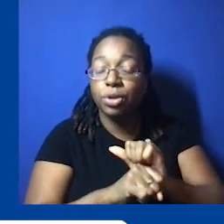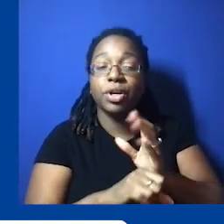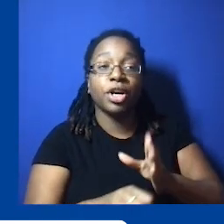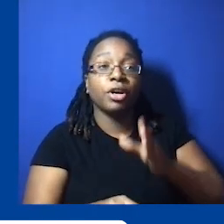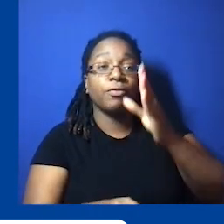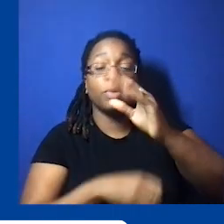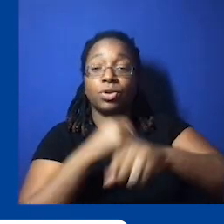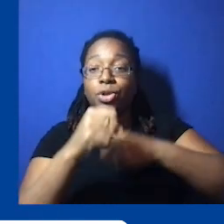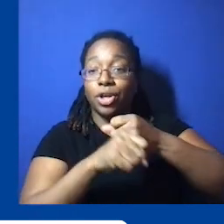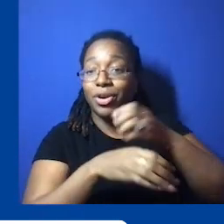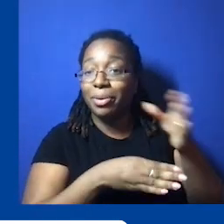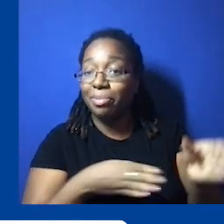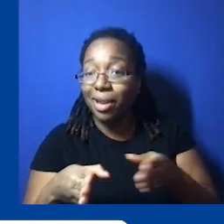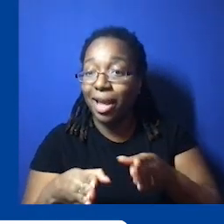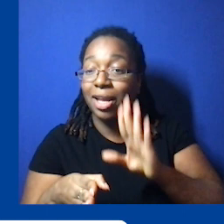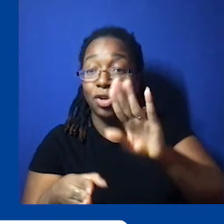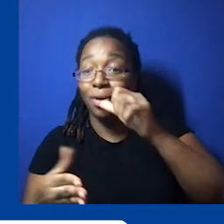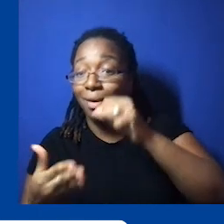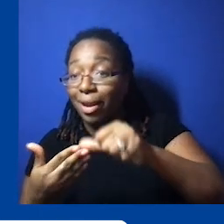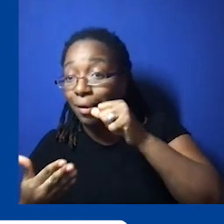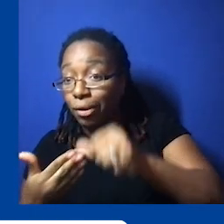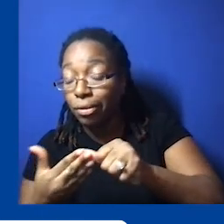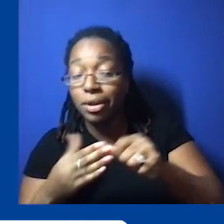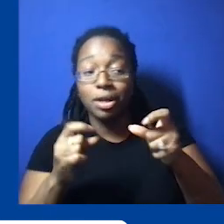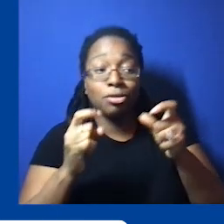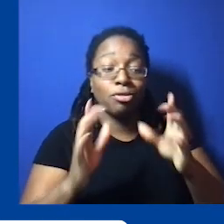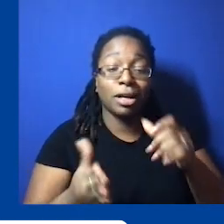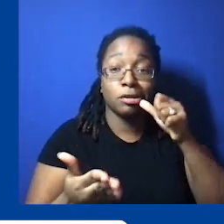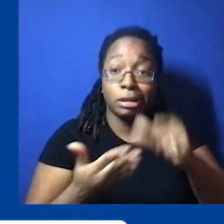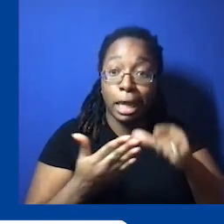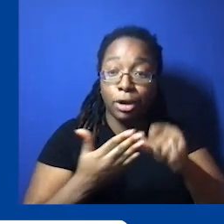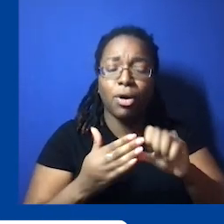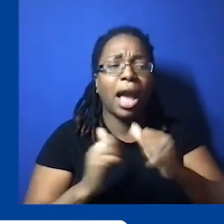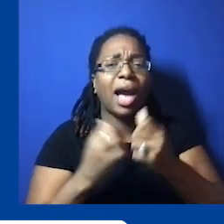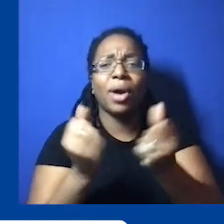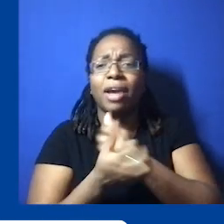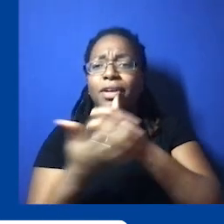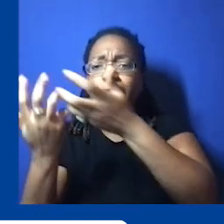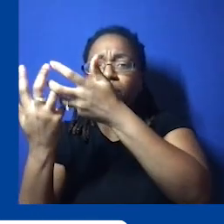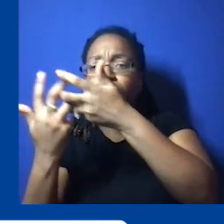your director's letter all come together and make a clear, clean application.